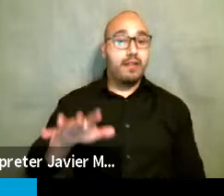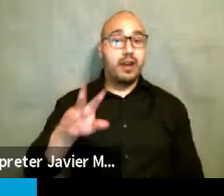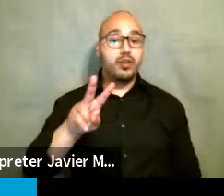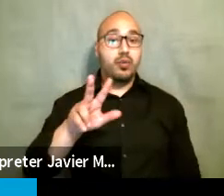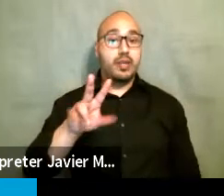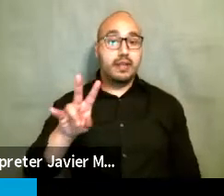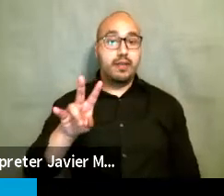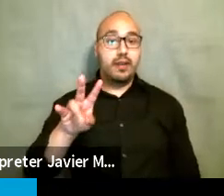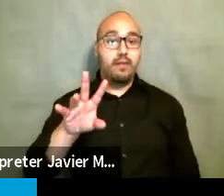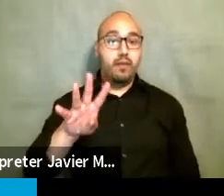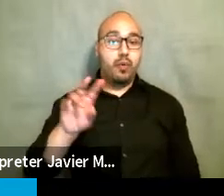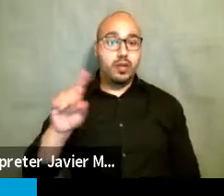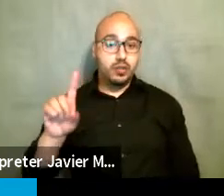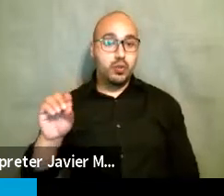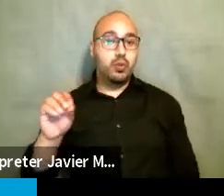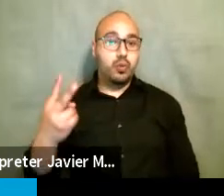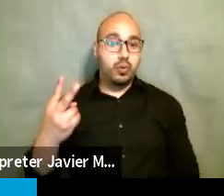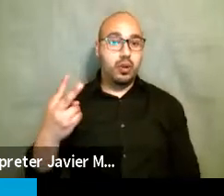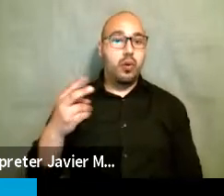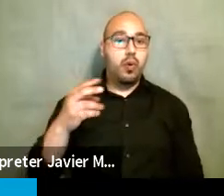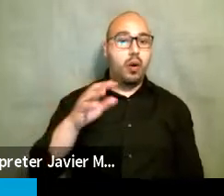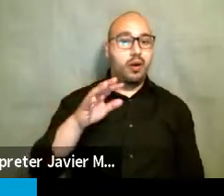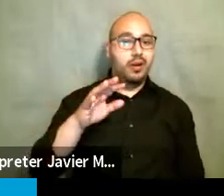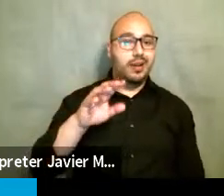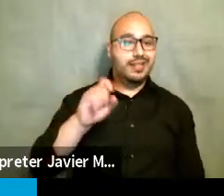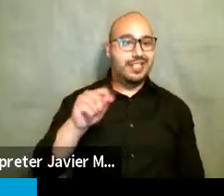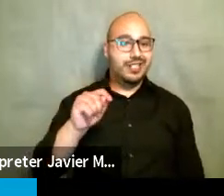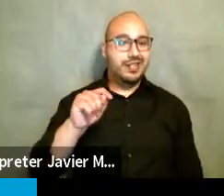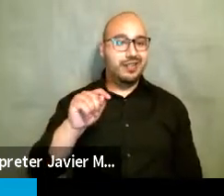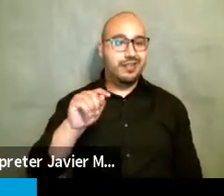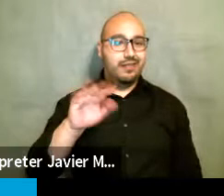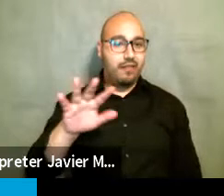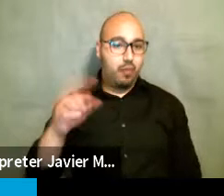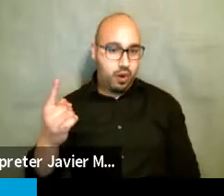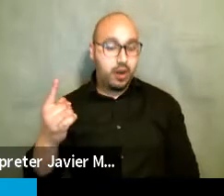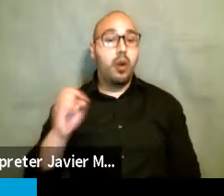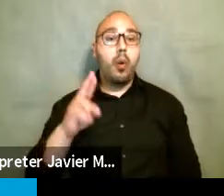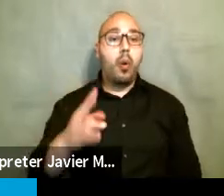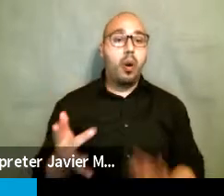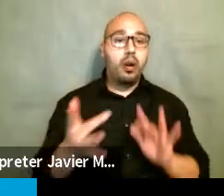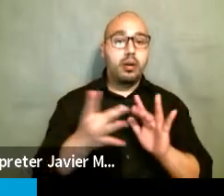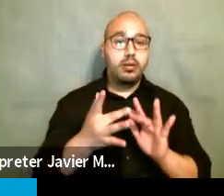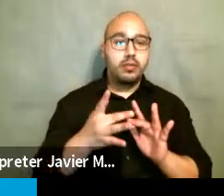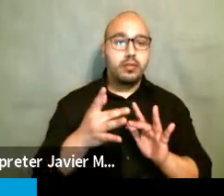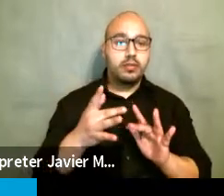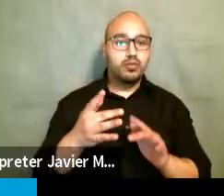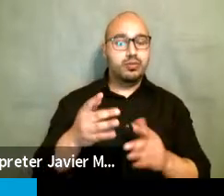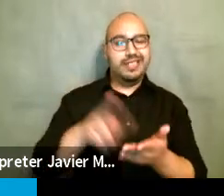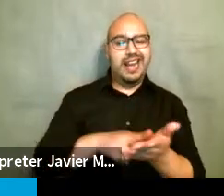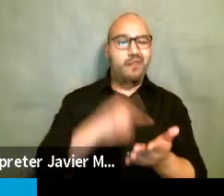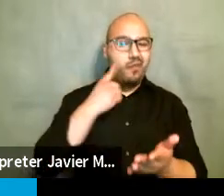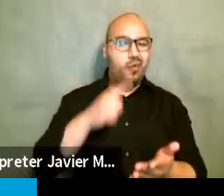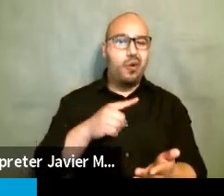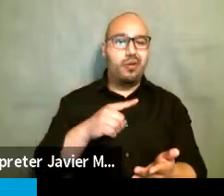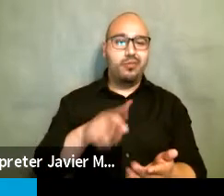559-237-4102, extension 115, or you can simply visit our website to sign up for our regular volunteer opportunities. Thank you